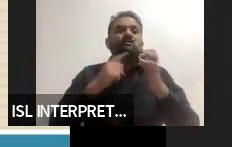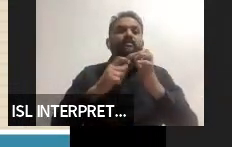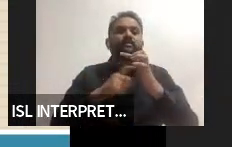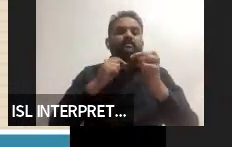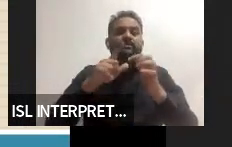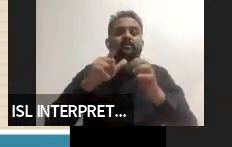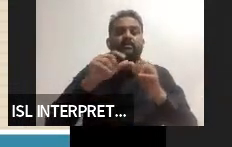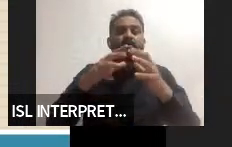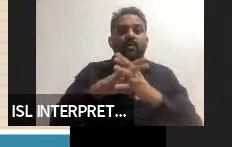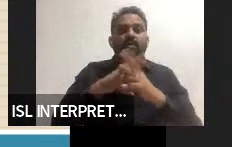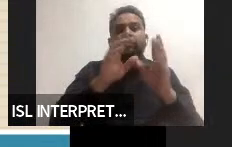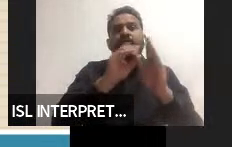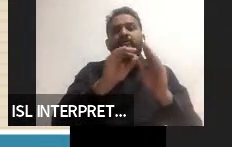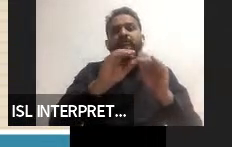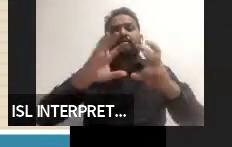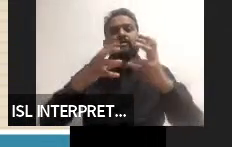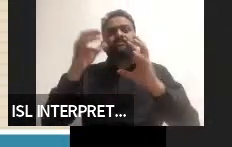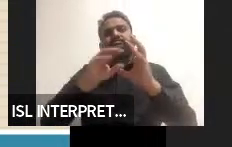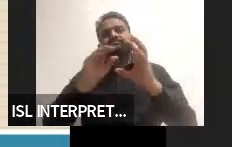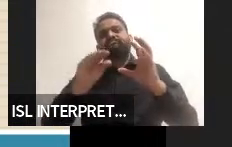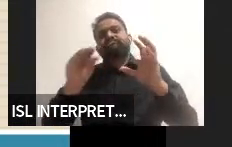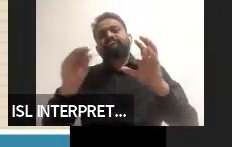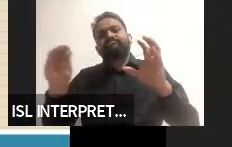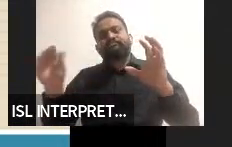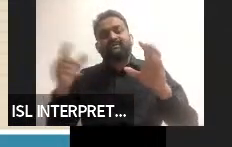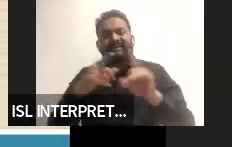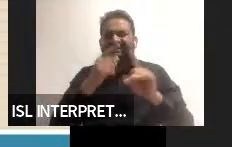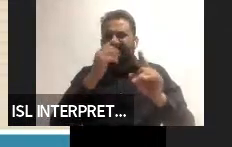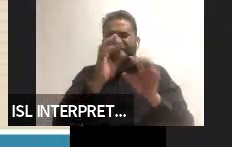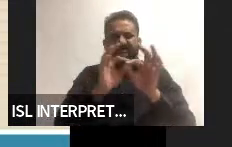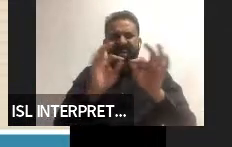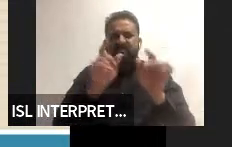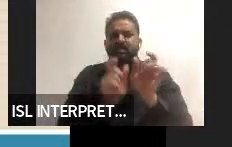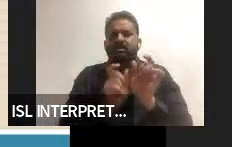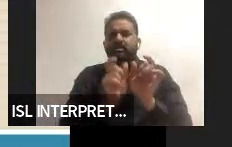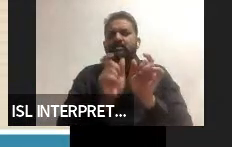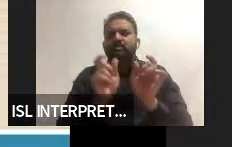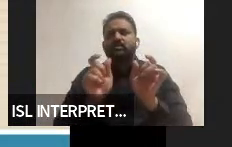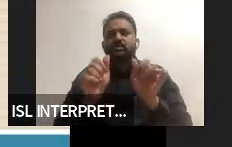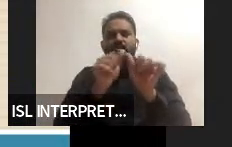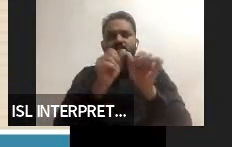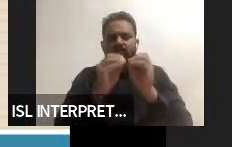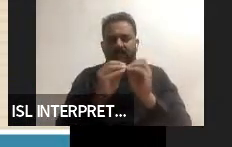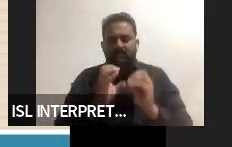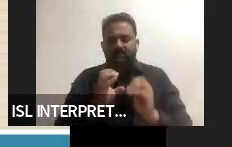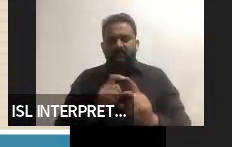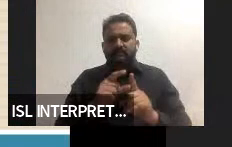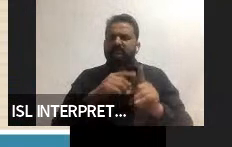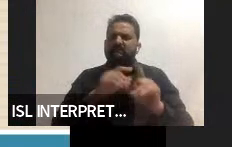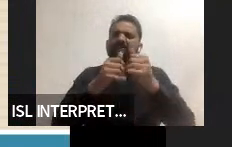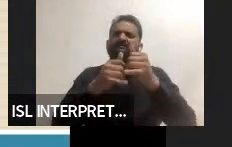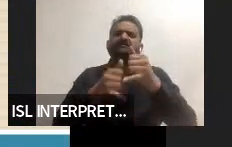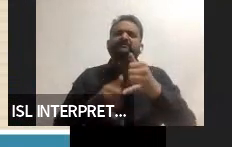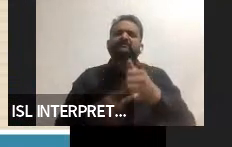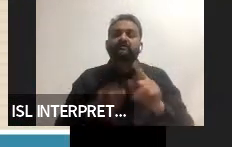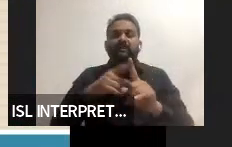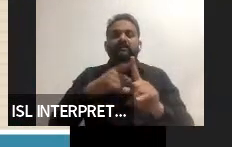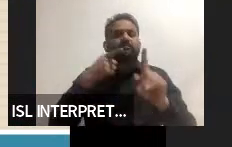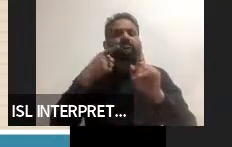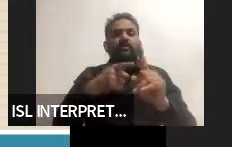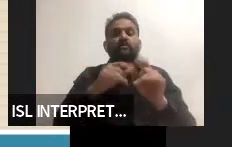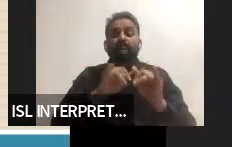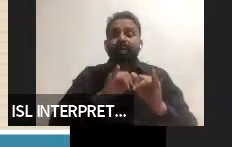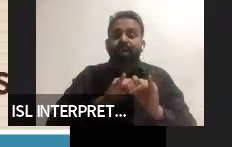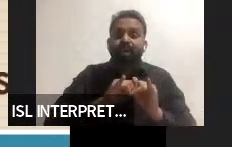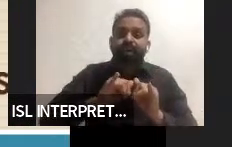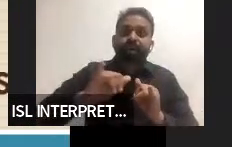go up. So it's a very simple technique, just arrange it alphabetically. There's nothing new about it, but key point is consistency. You